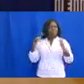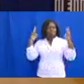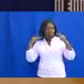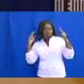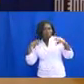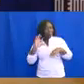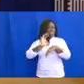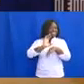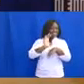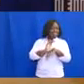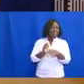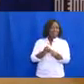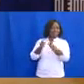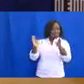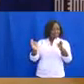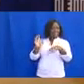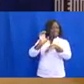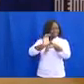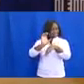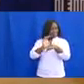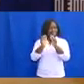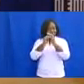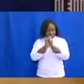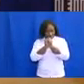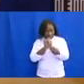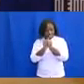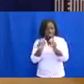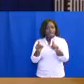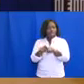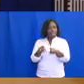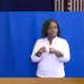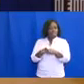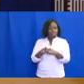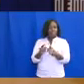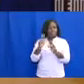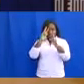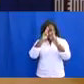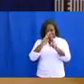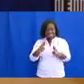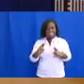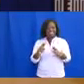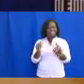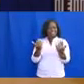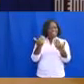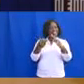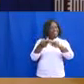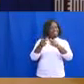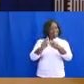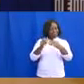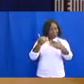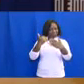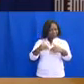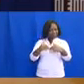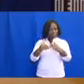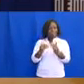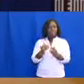their doors to worshippers while respecting the limits of numbers and maintaining the strict